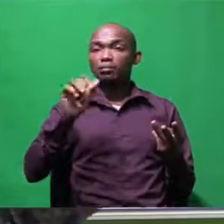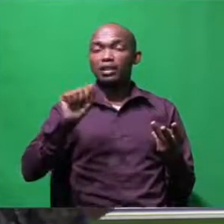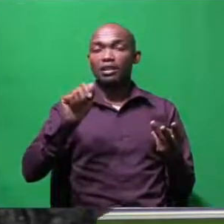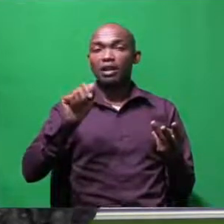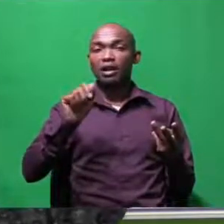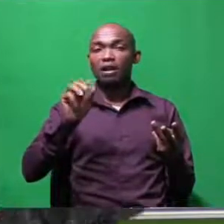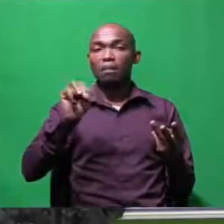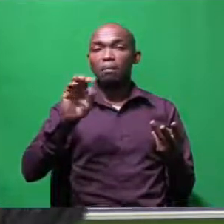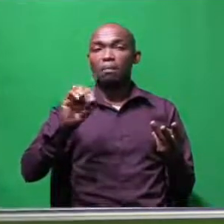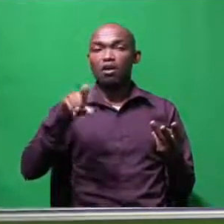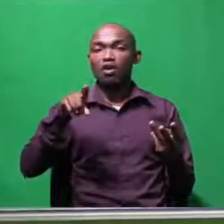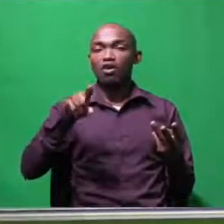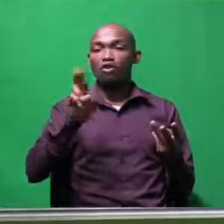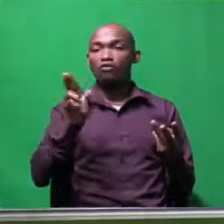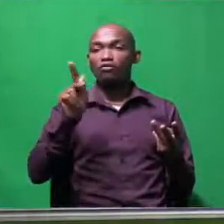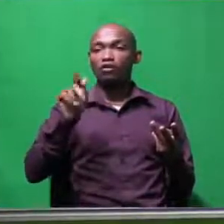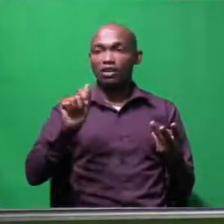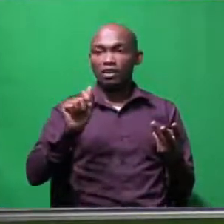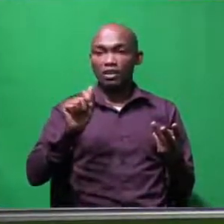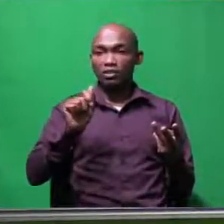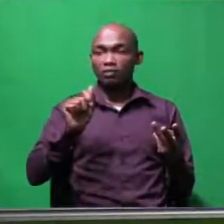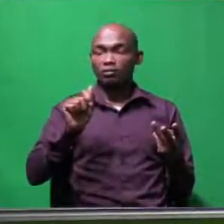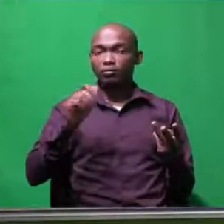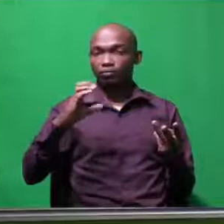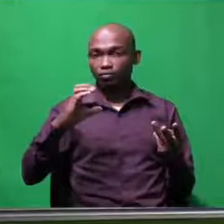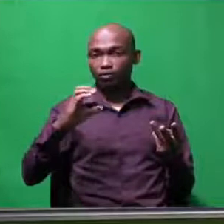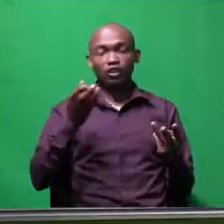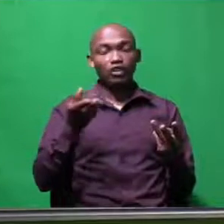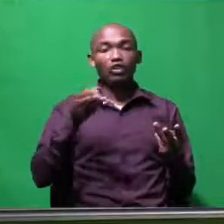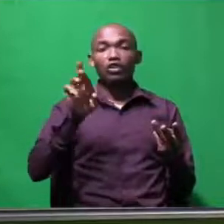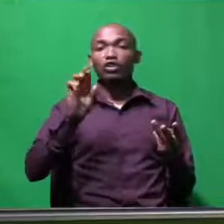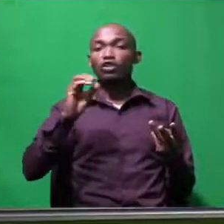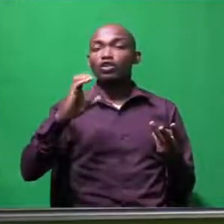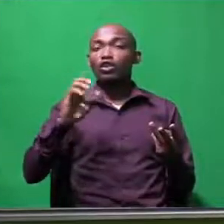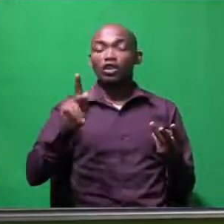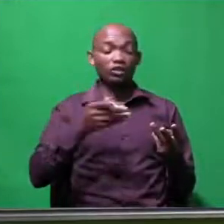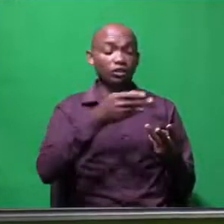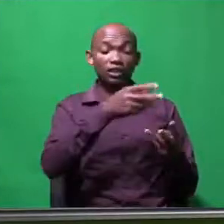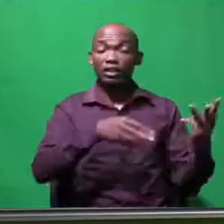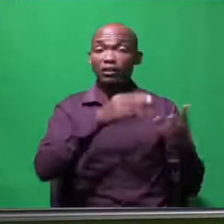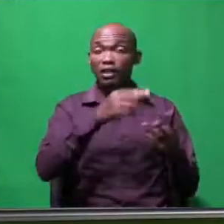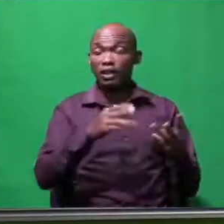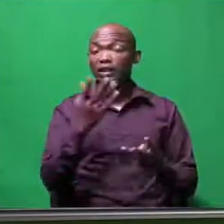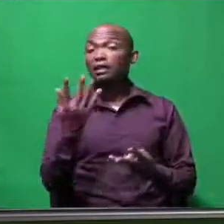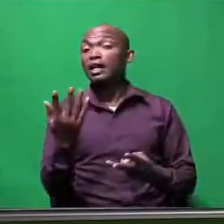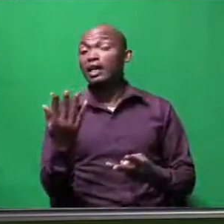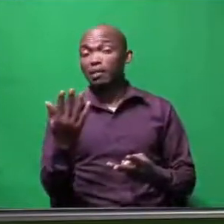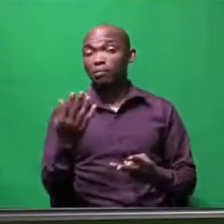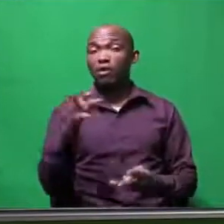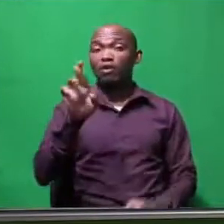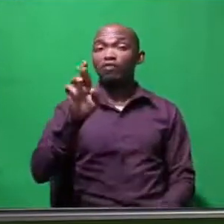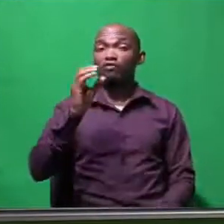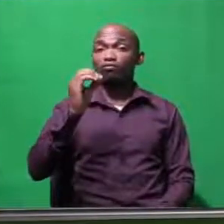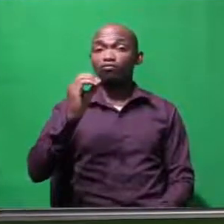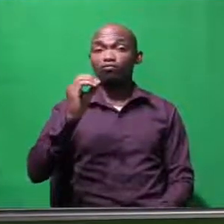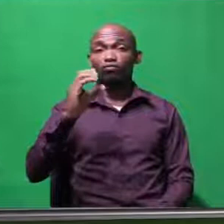metamorphic rock. So why we call this according to the mode of formation? The formation of